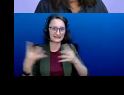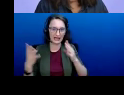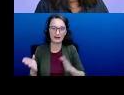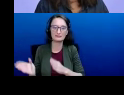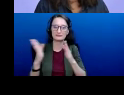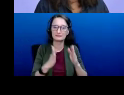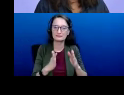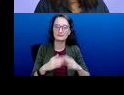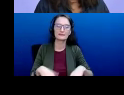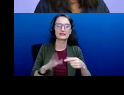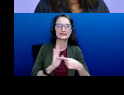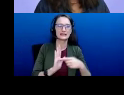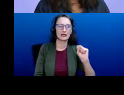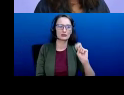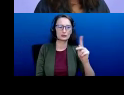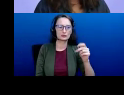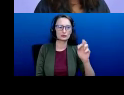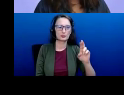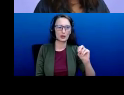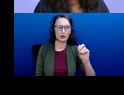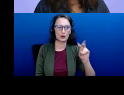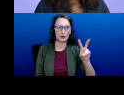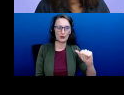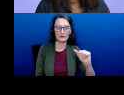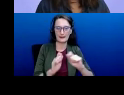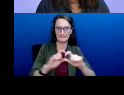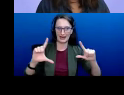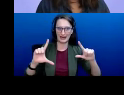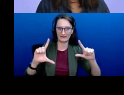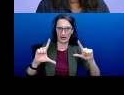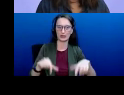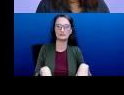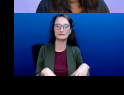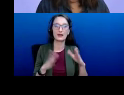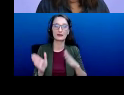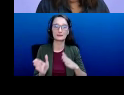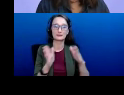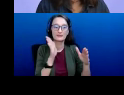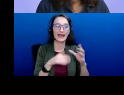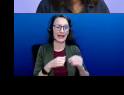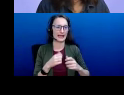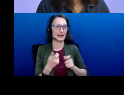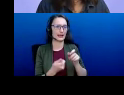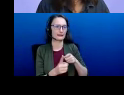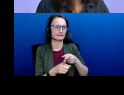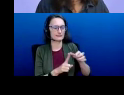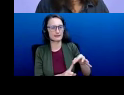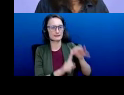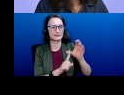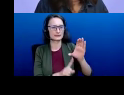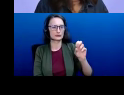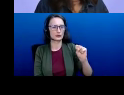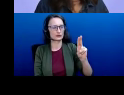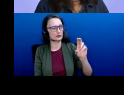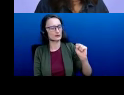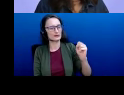Magnifier, a custom black keyboard with curved split keys, and an image of a single hand keyboard. So